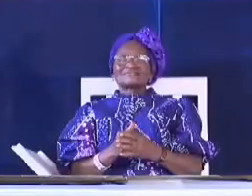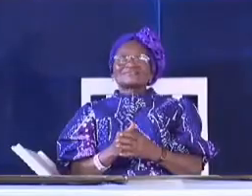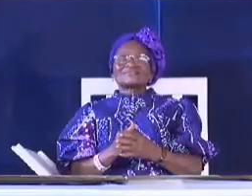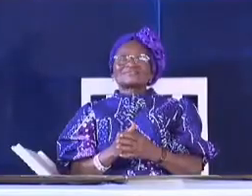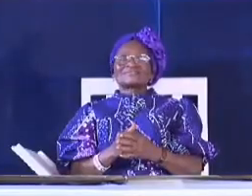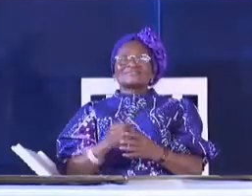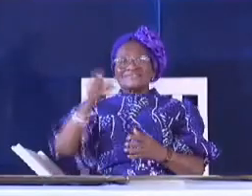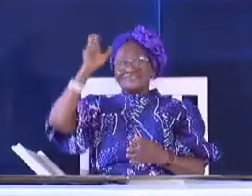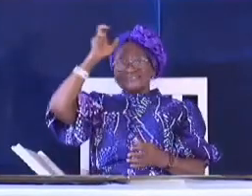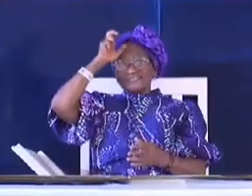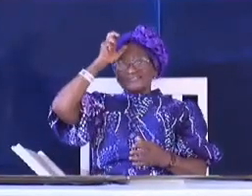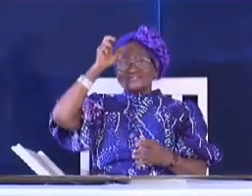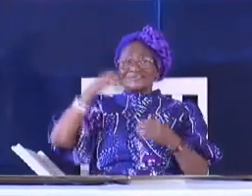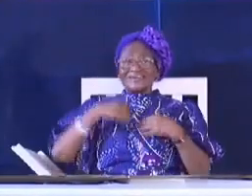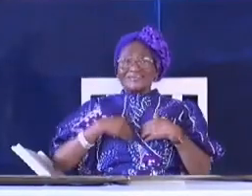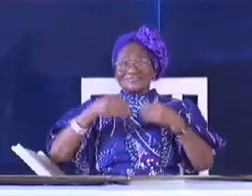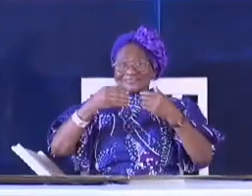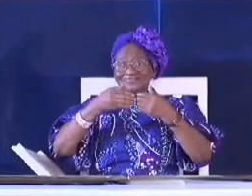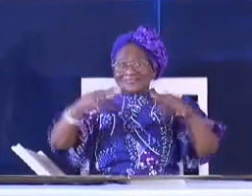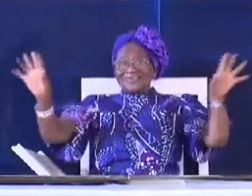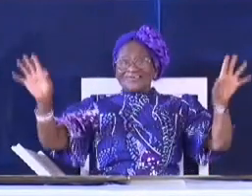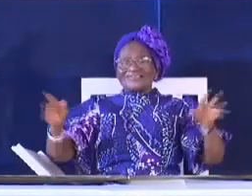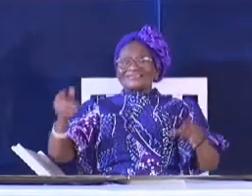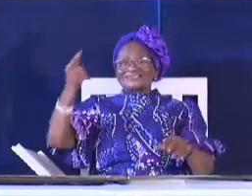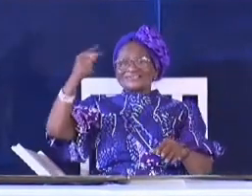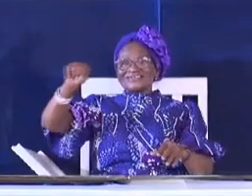The devil has lost the battle.